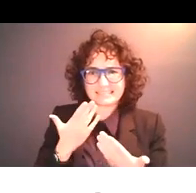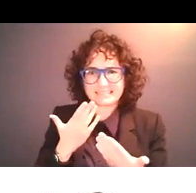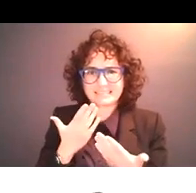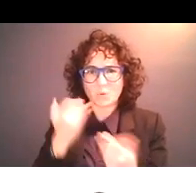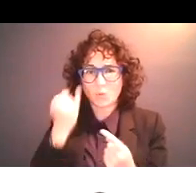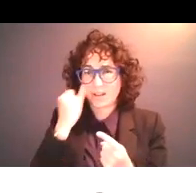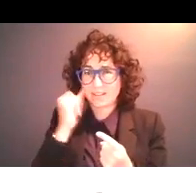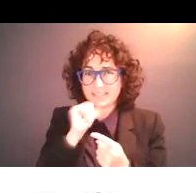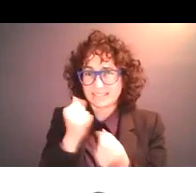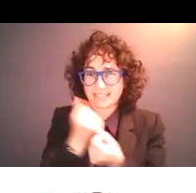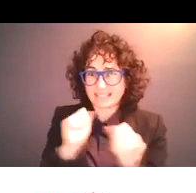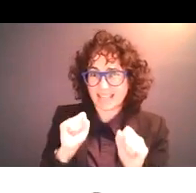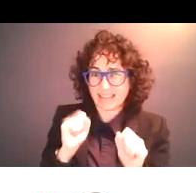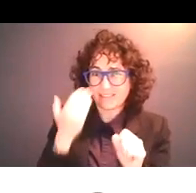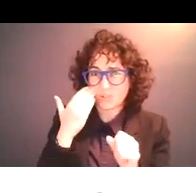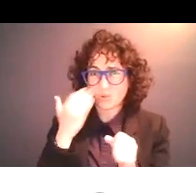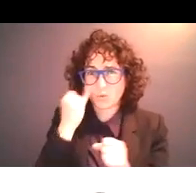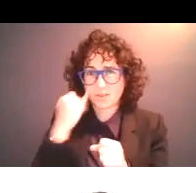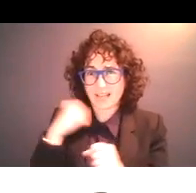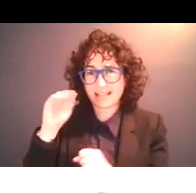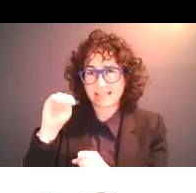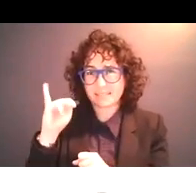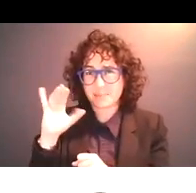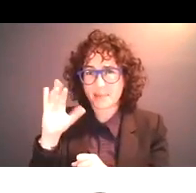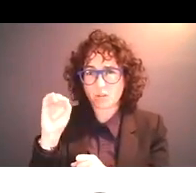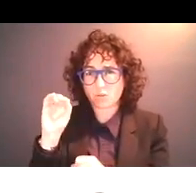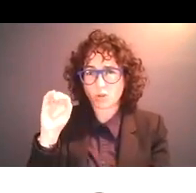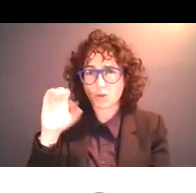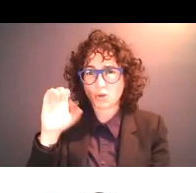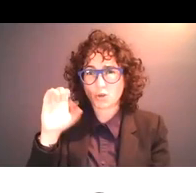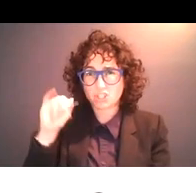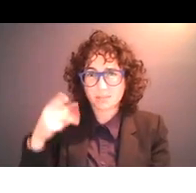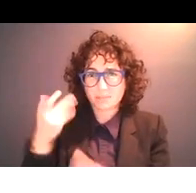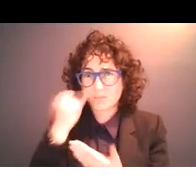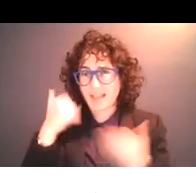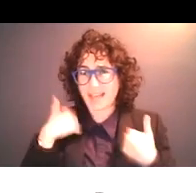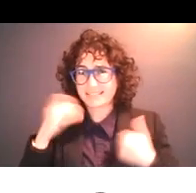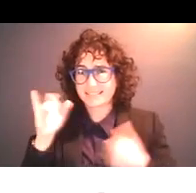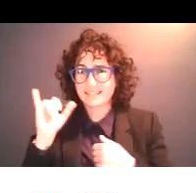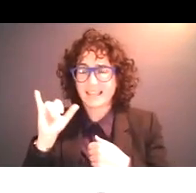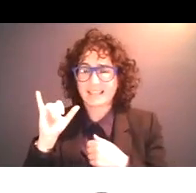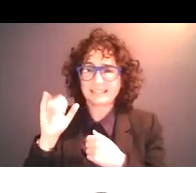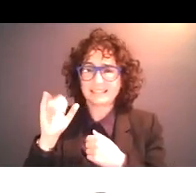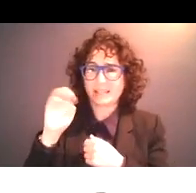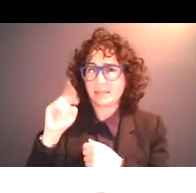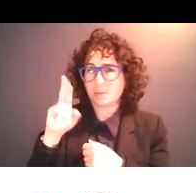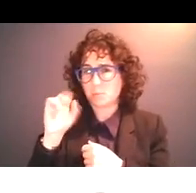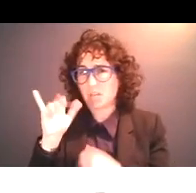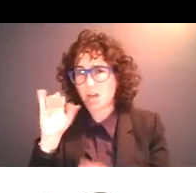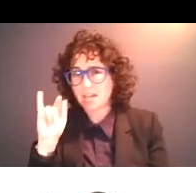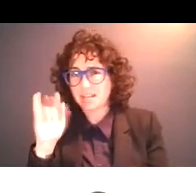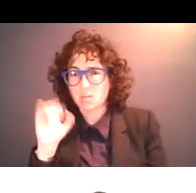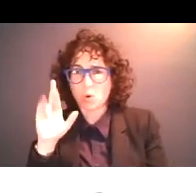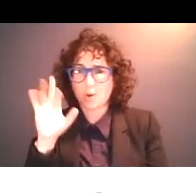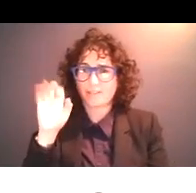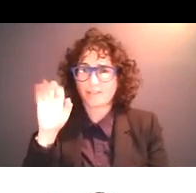safe, Dr. Luna? What if it has microchip? What if it has cells, embryonic cells, fetal cells? What if it